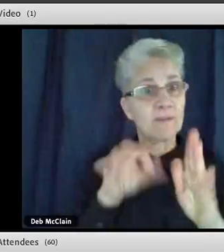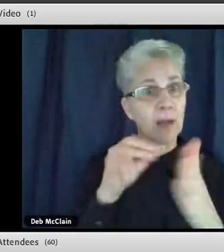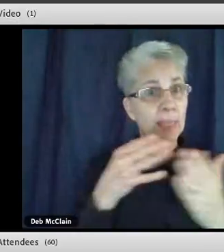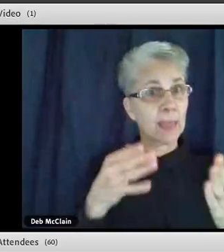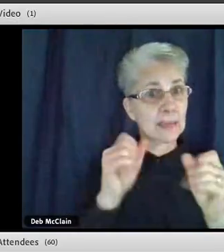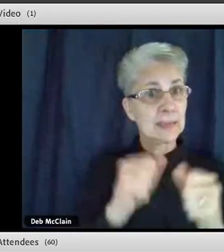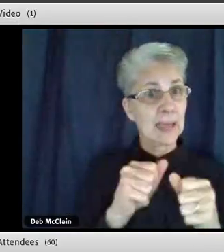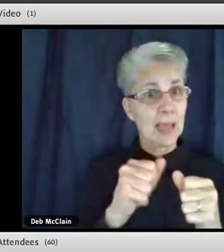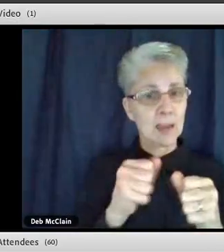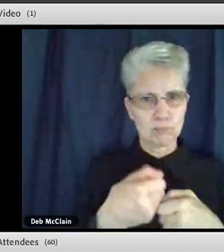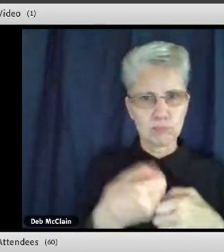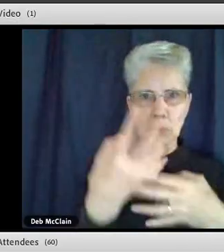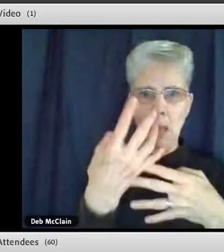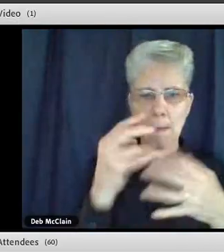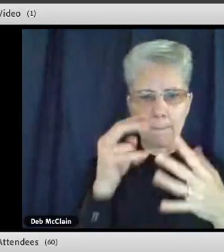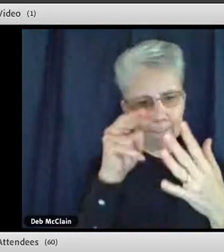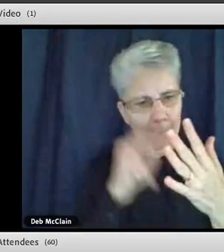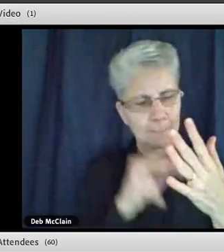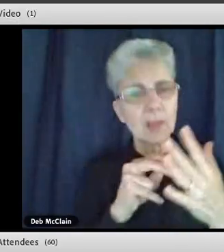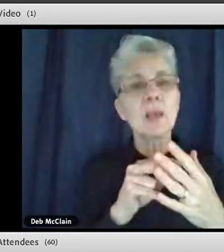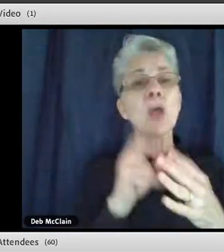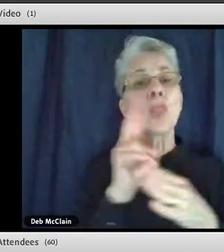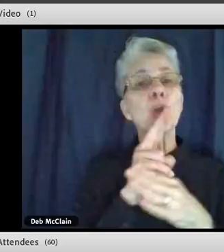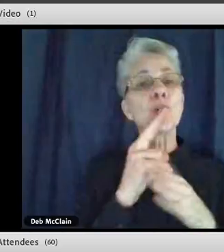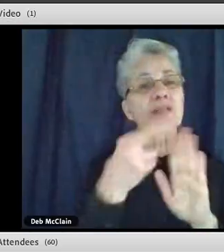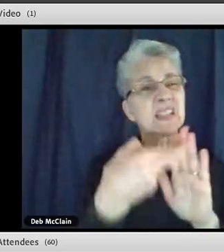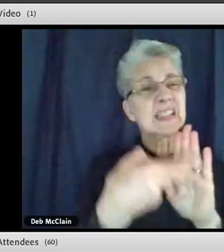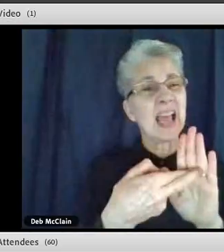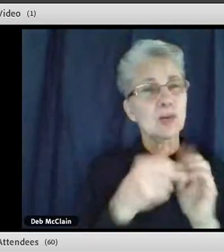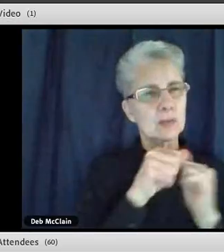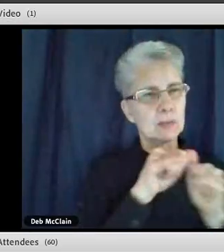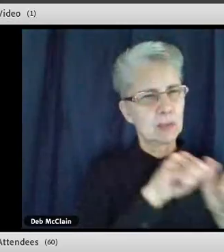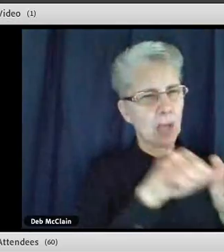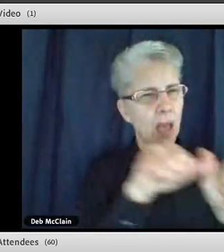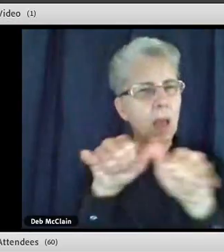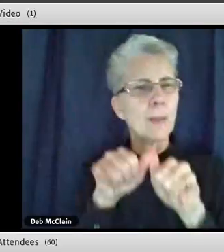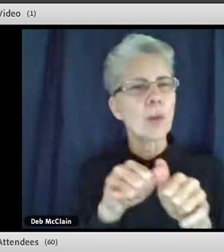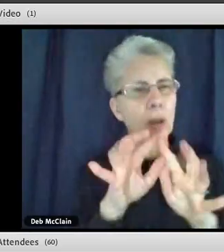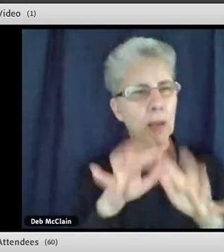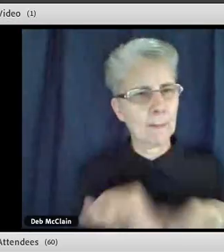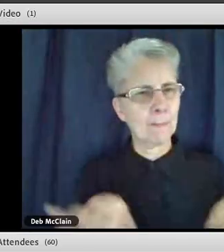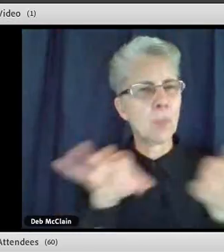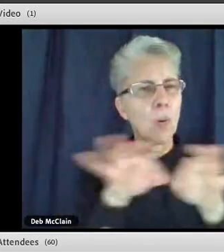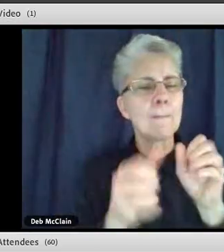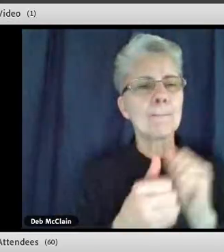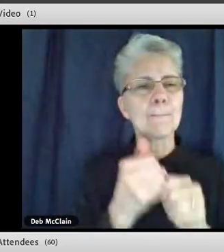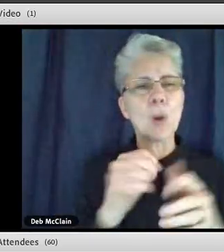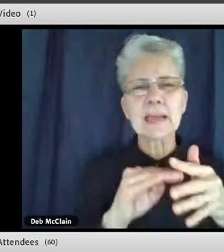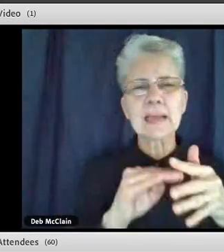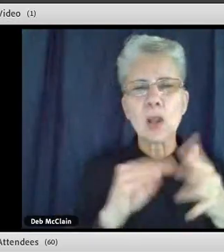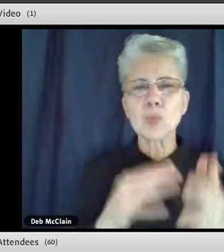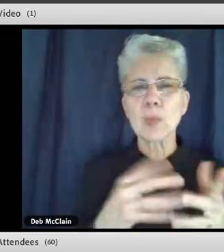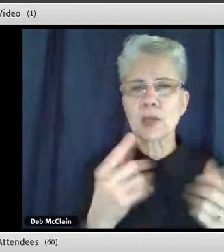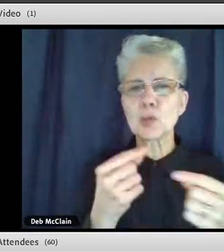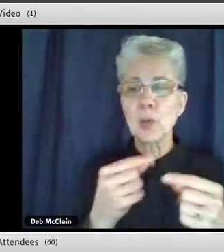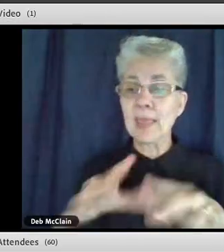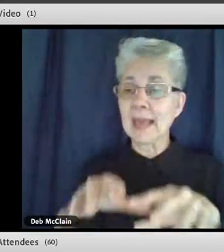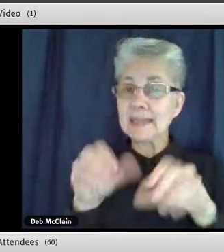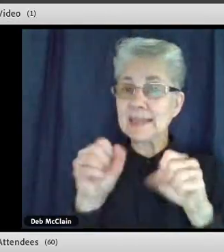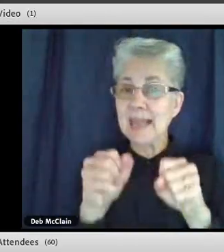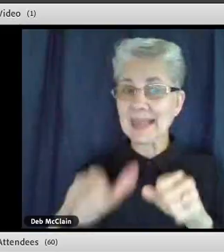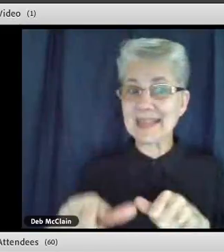library, the use of standards are really critical for that. So most catalogers, what they do is they take these commonly